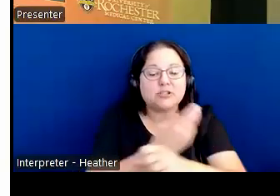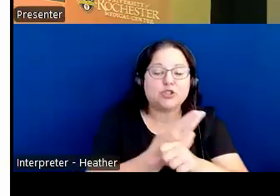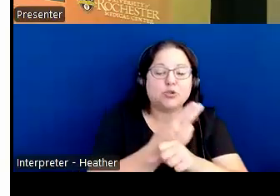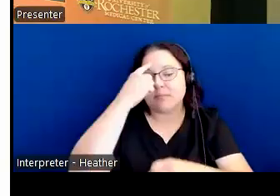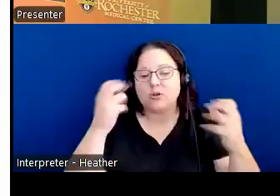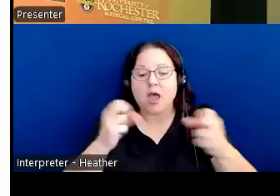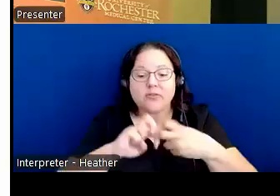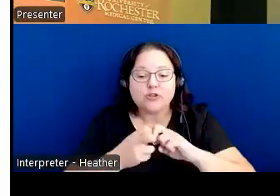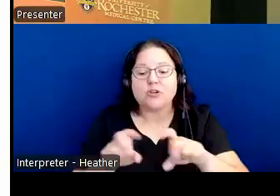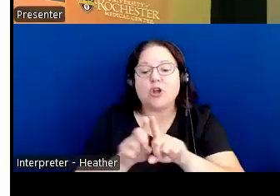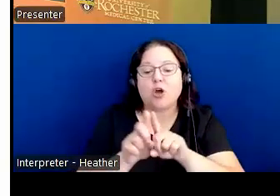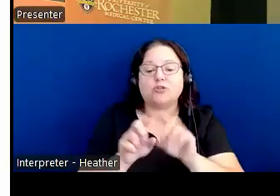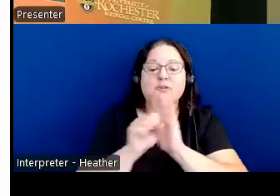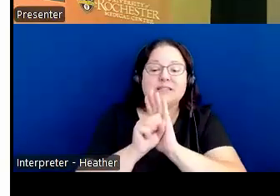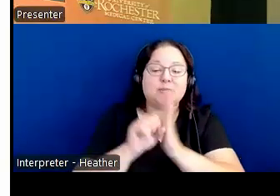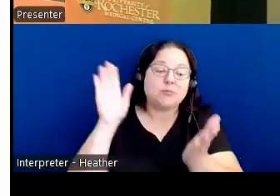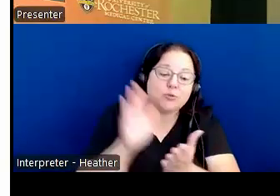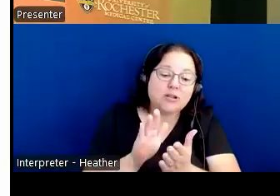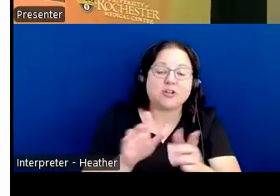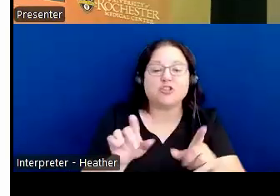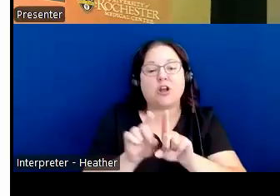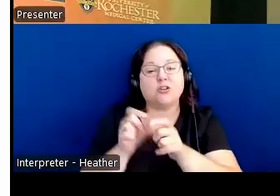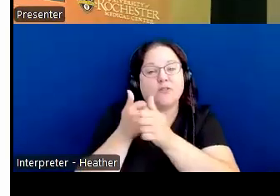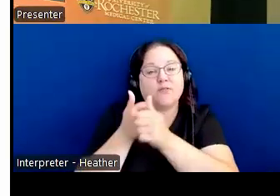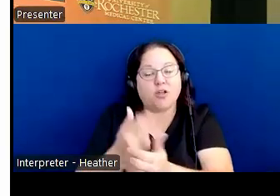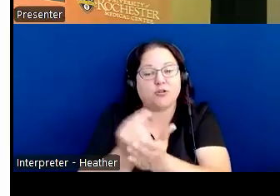as treatment adherence.